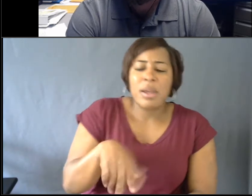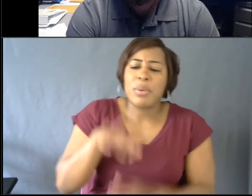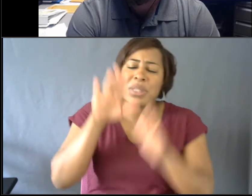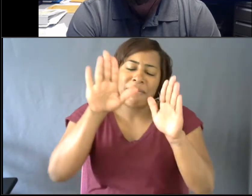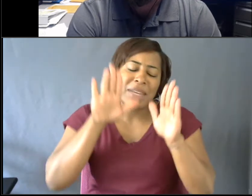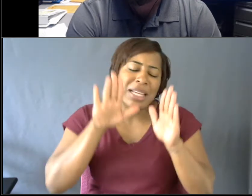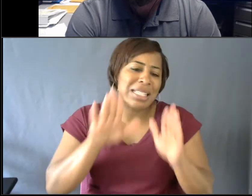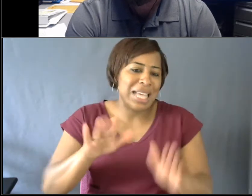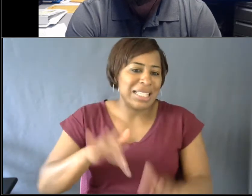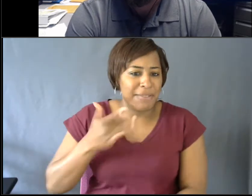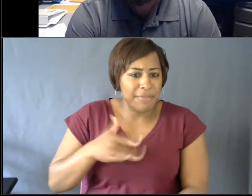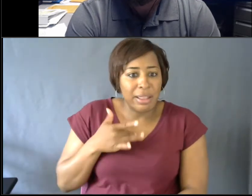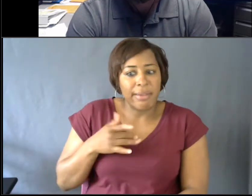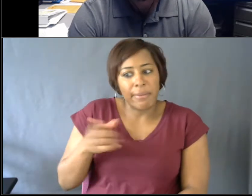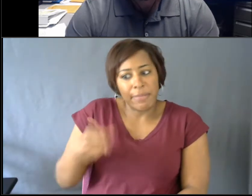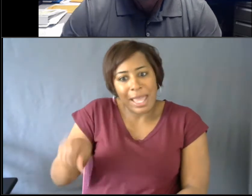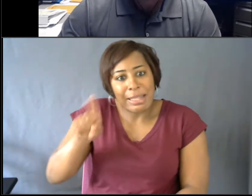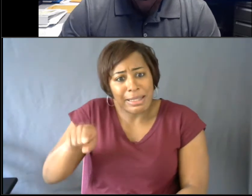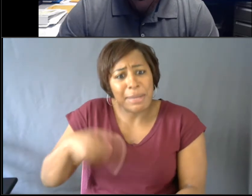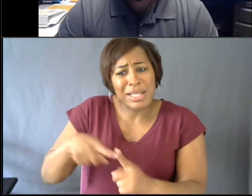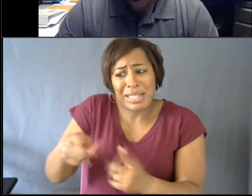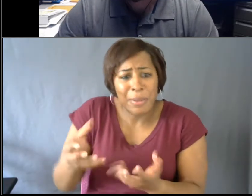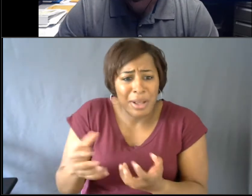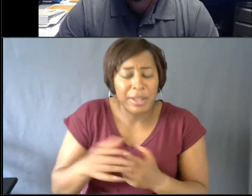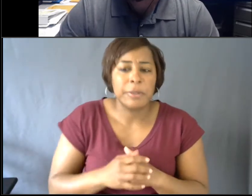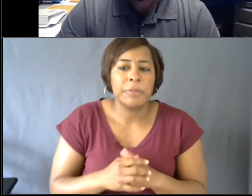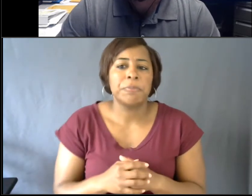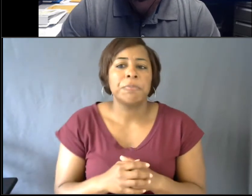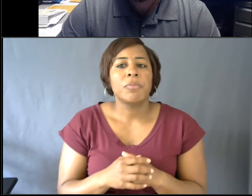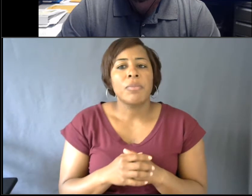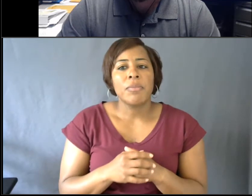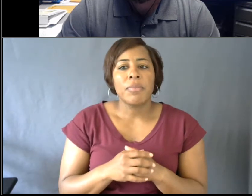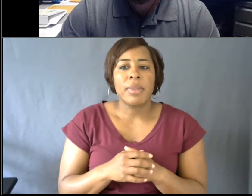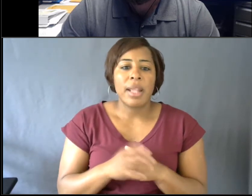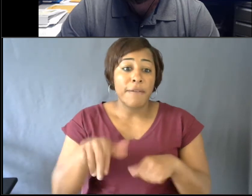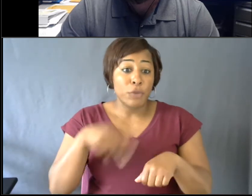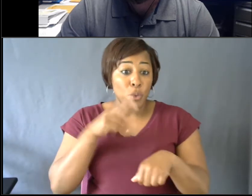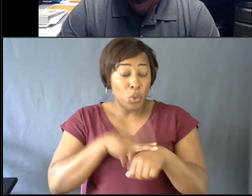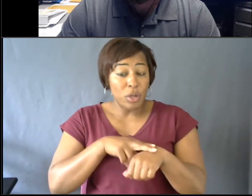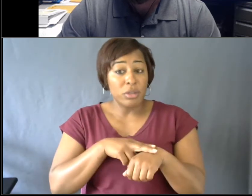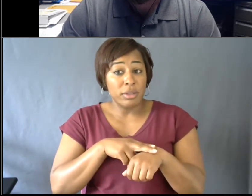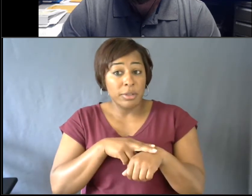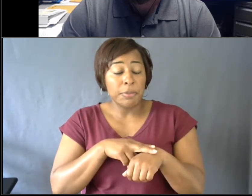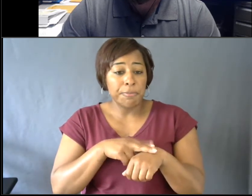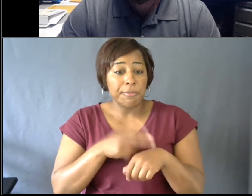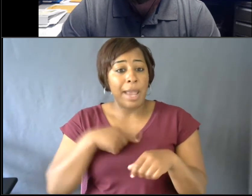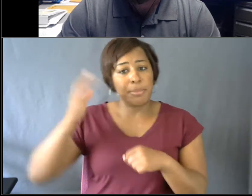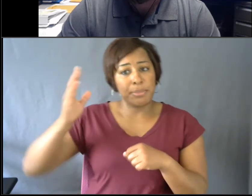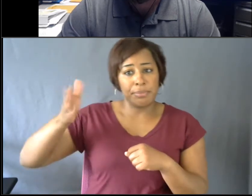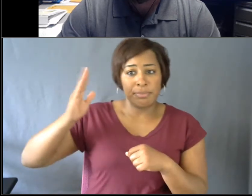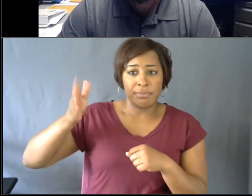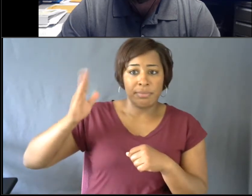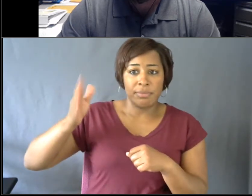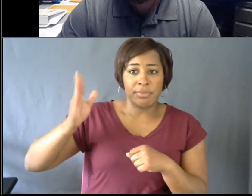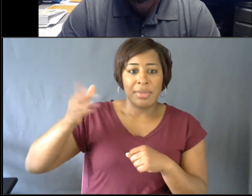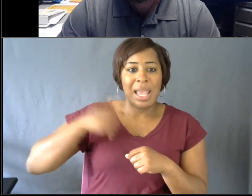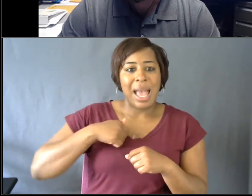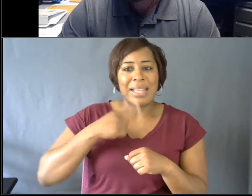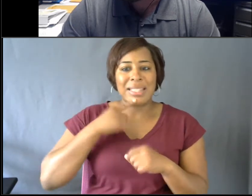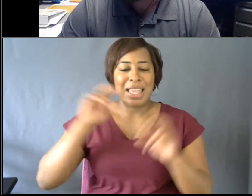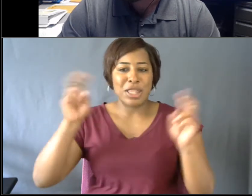wanted it. And then, of course, in the middle of that presentation, I do the slogan of the Weather Service